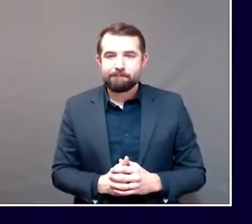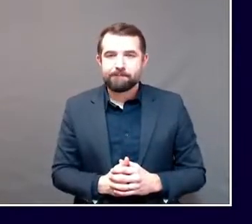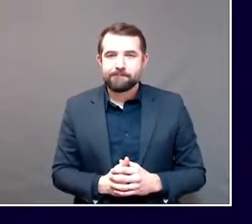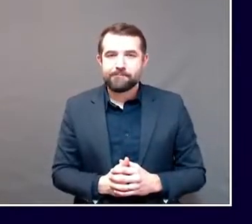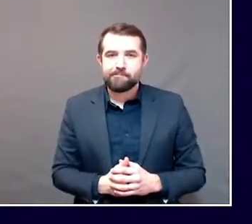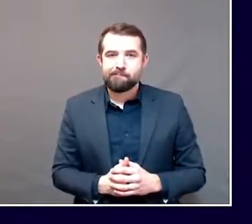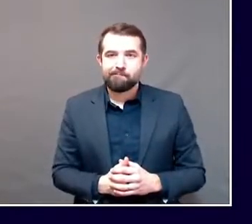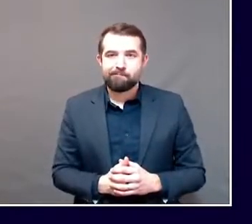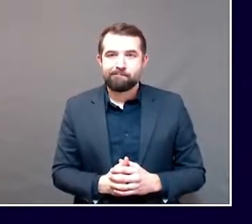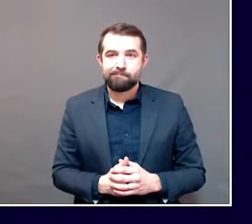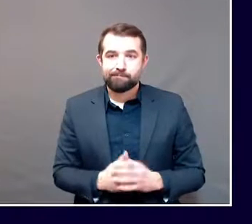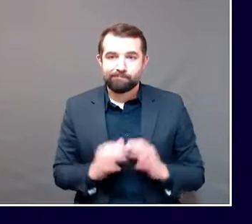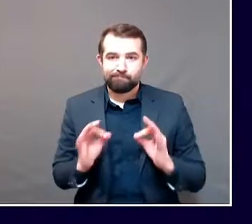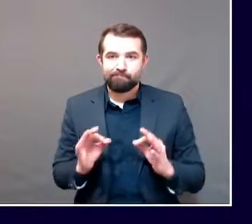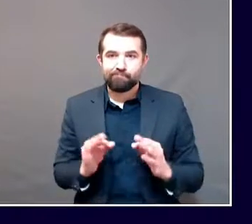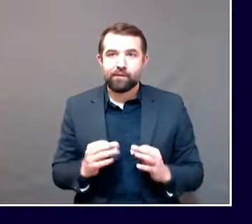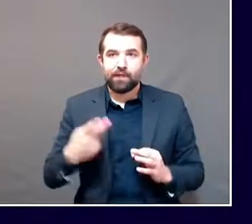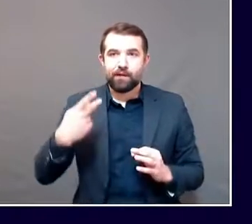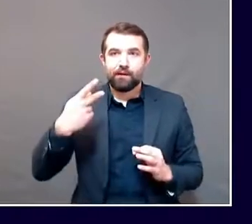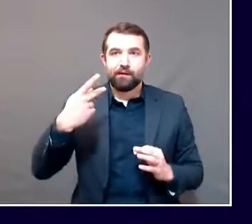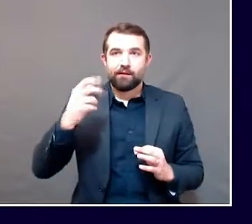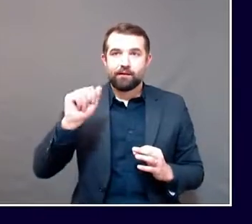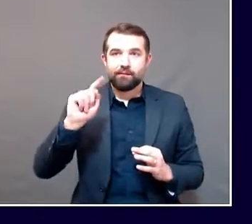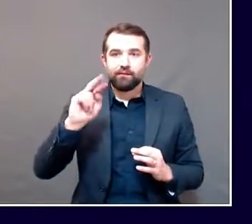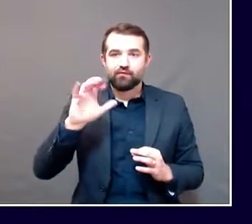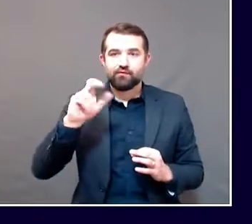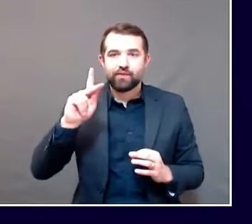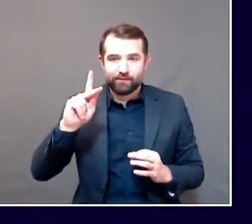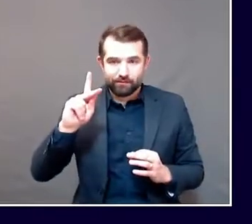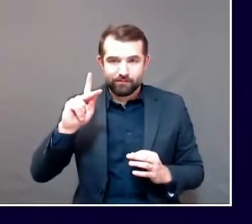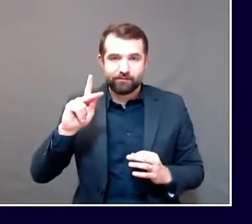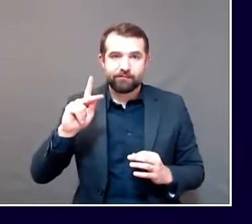I'm going to turn it over to Patrick Whittle next.